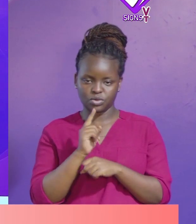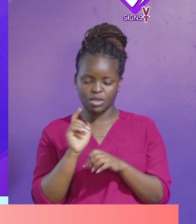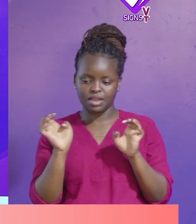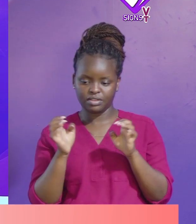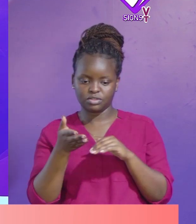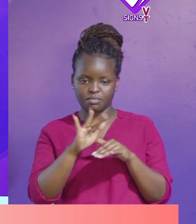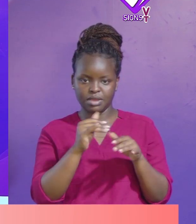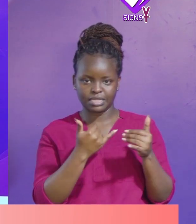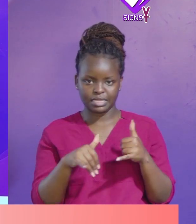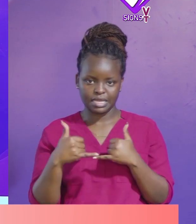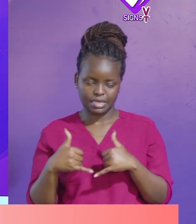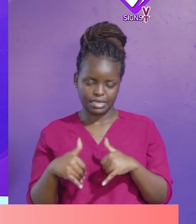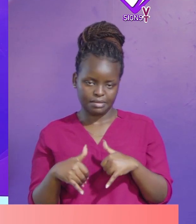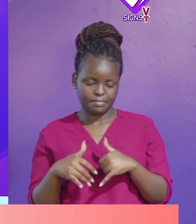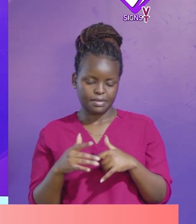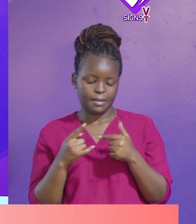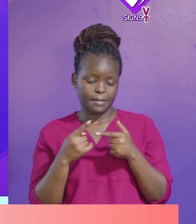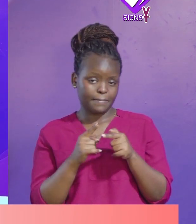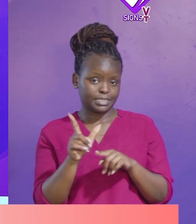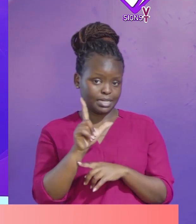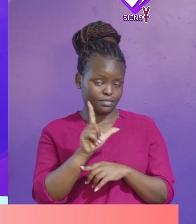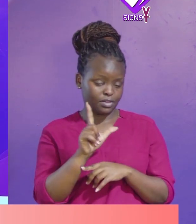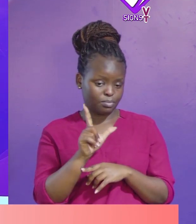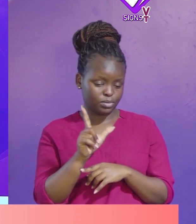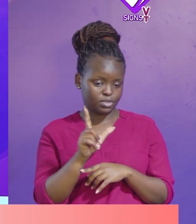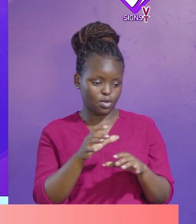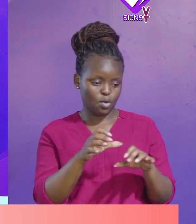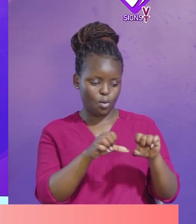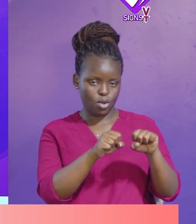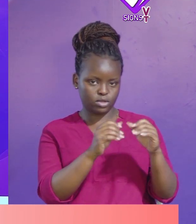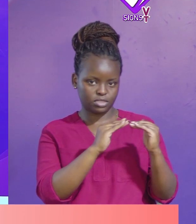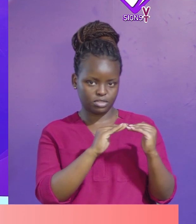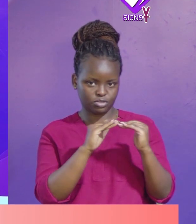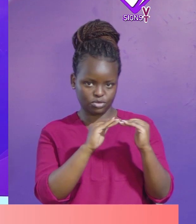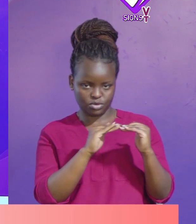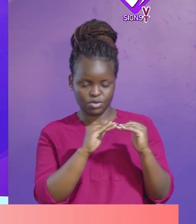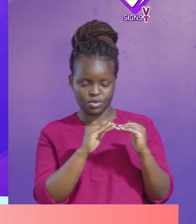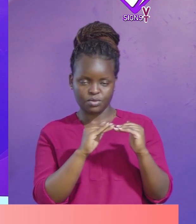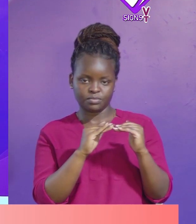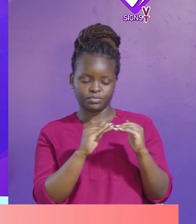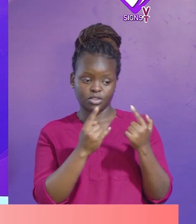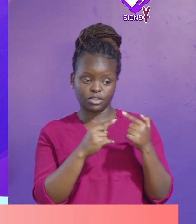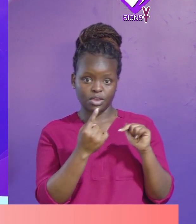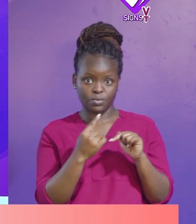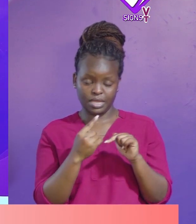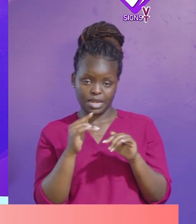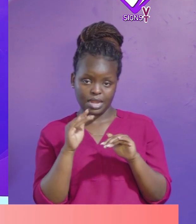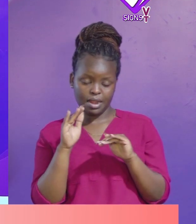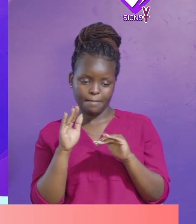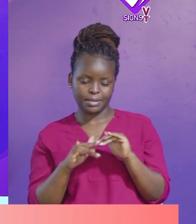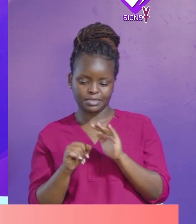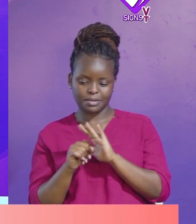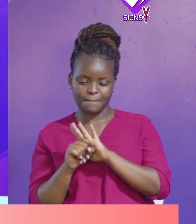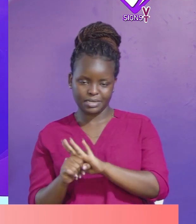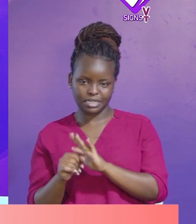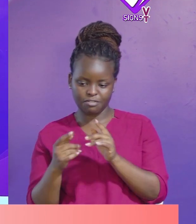game. But Liverpool managed to hold on the draw, despite on the win, despite the pressure from